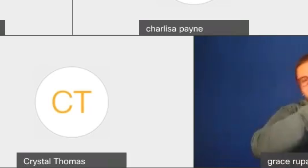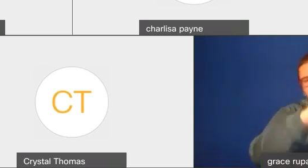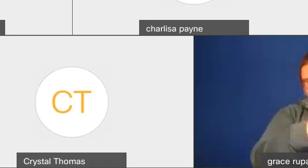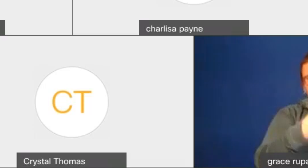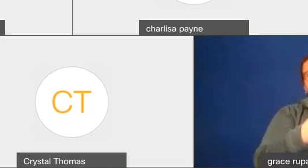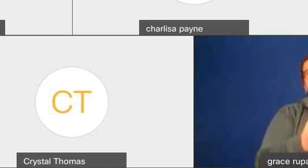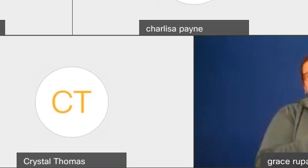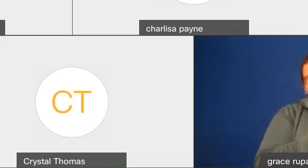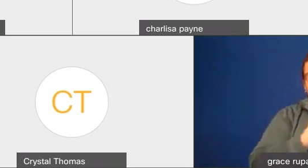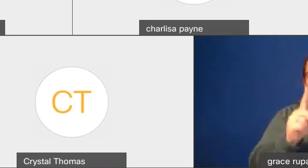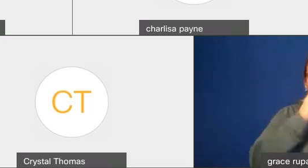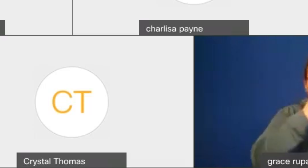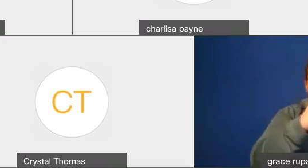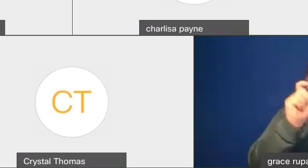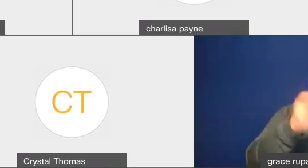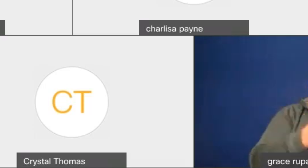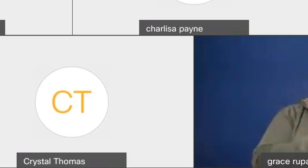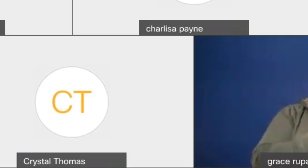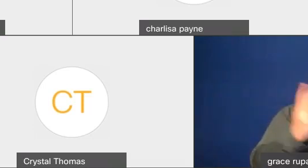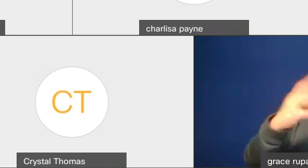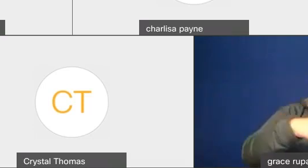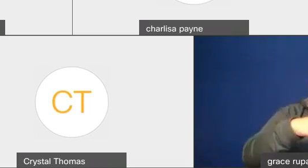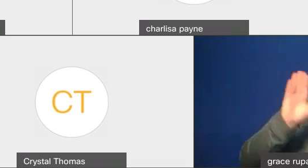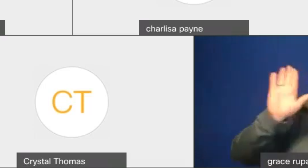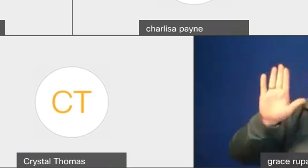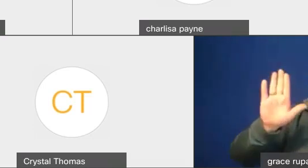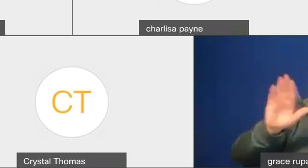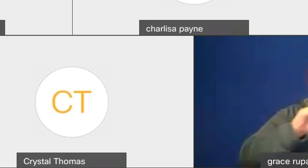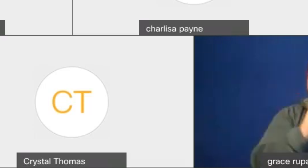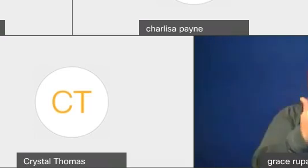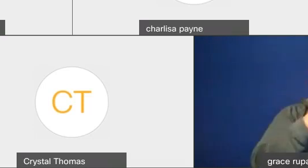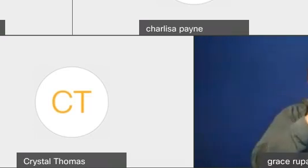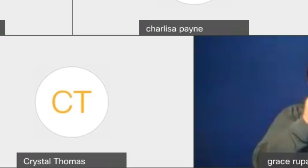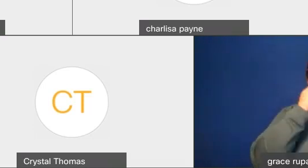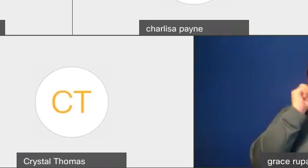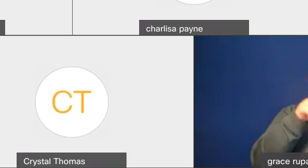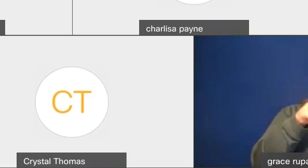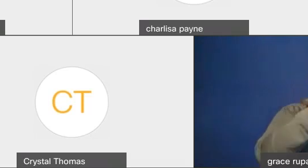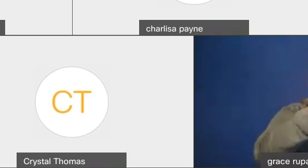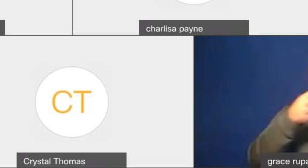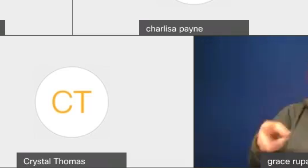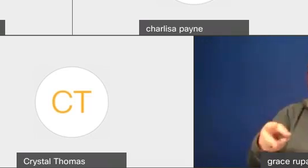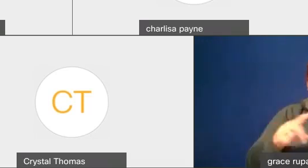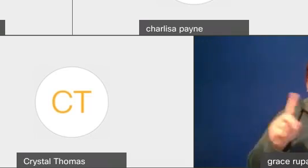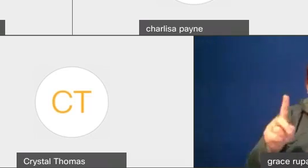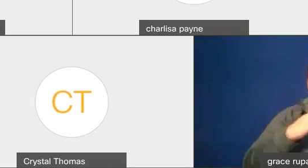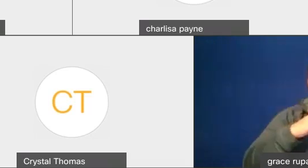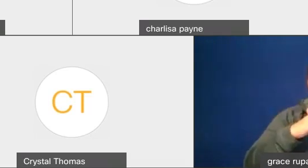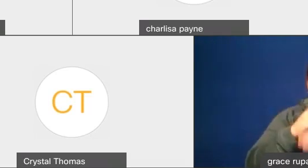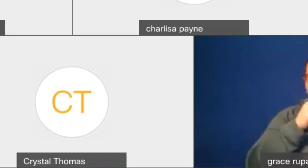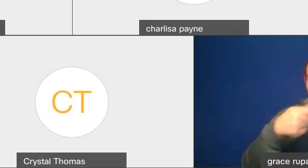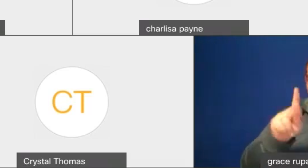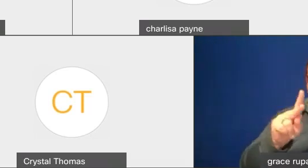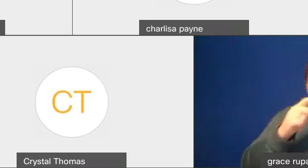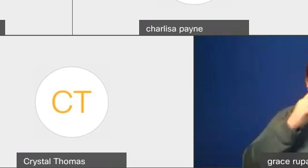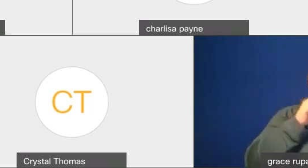And I thought I could just copy and paste, but it seems perhaps I'm going to have to type them in. And so it'll take me a couple minutes, but I